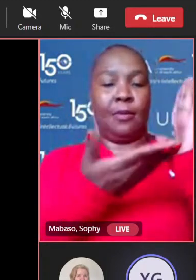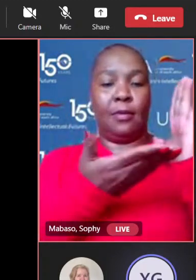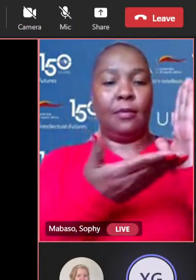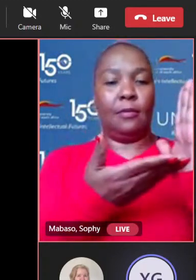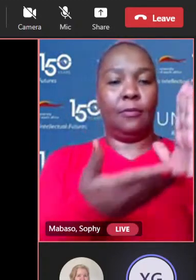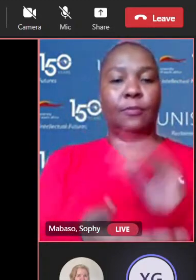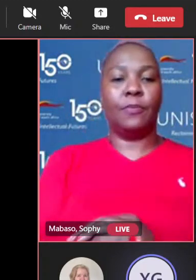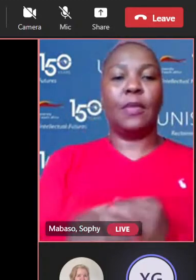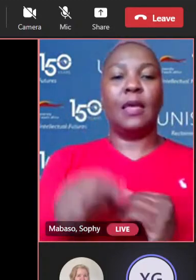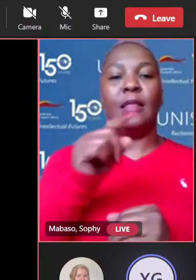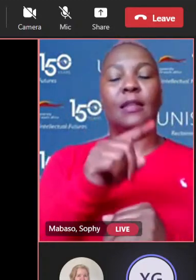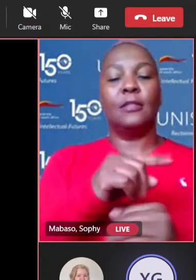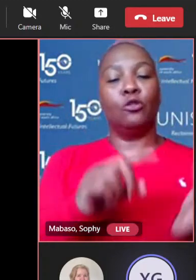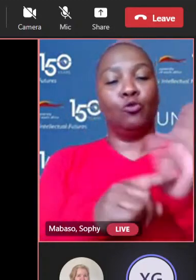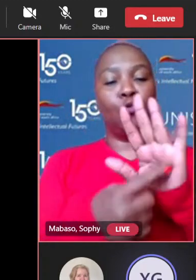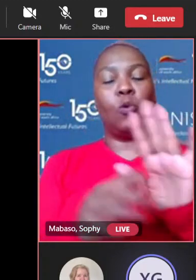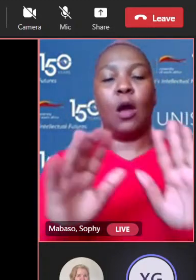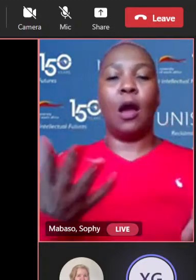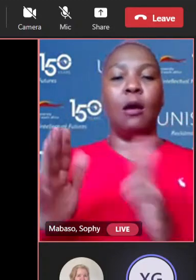This is just to show you how